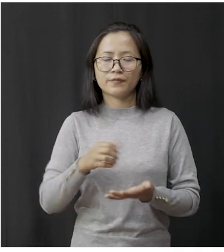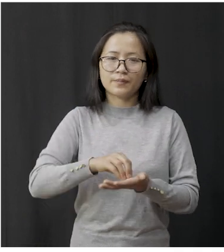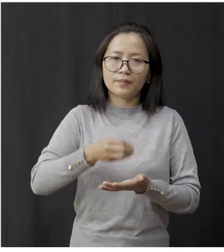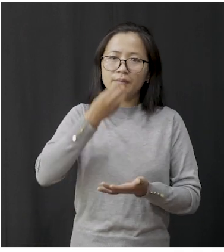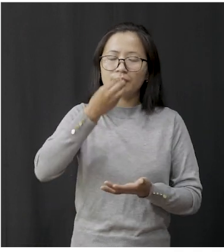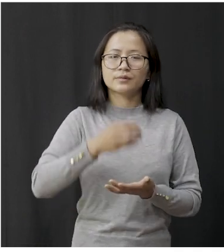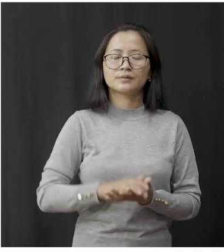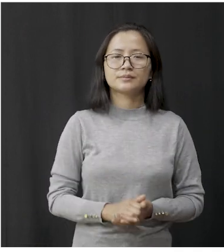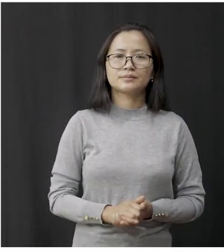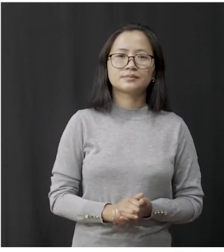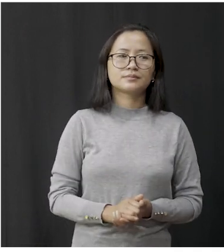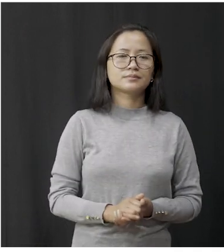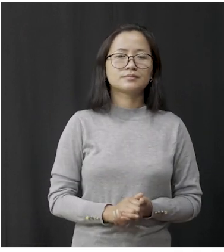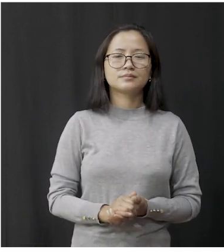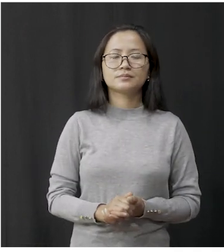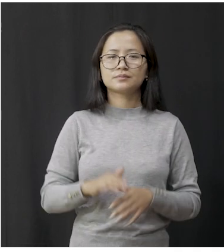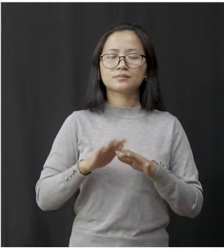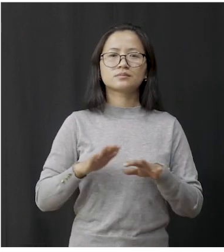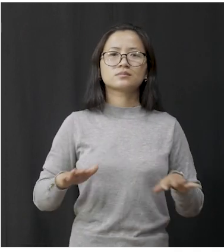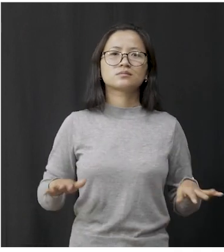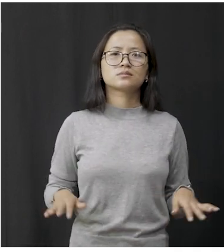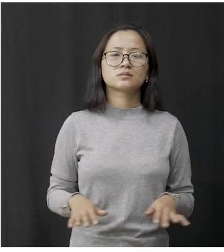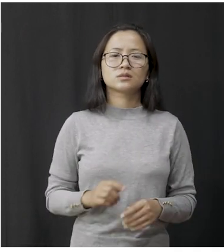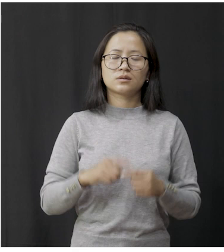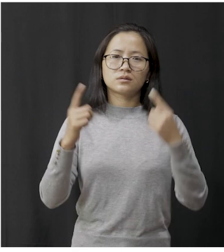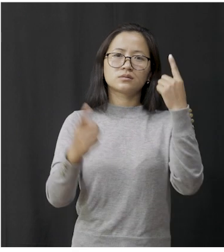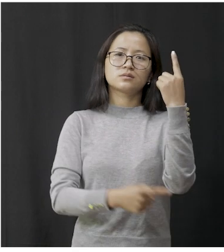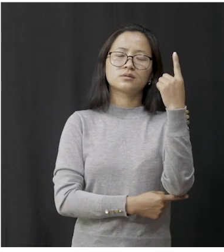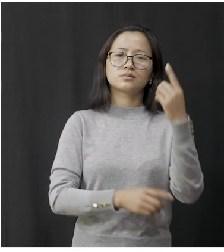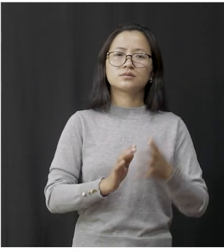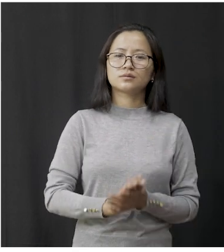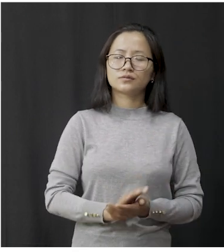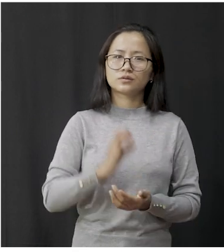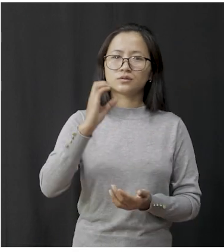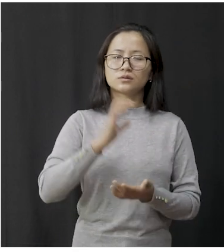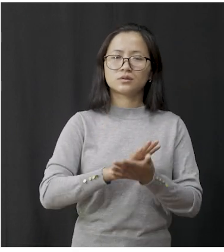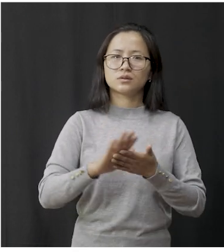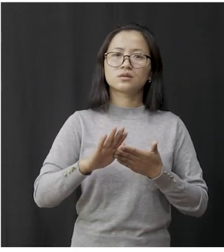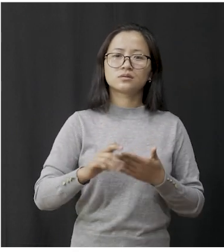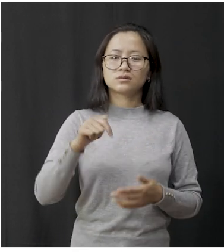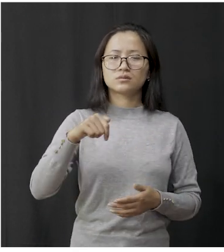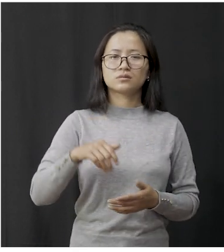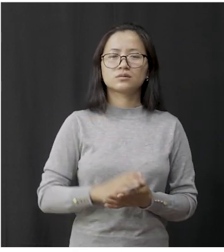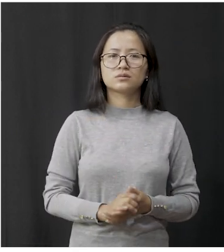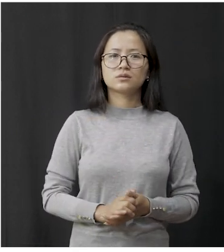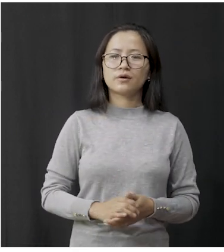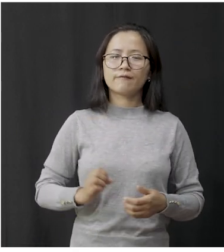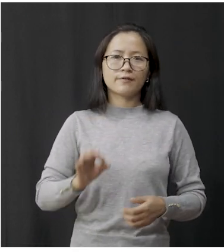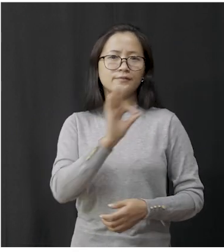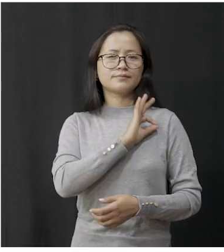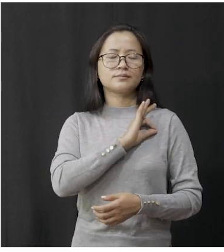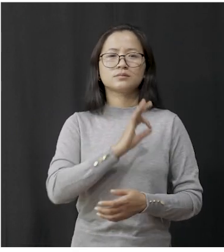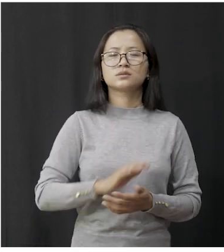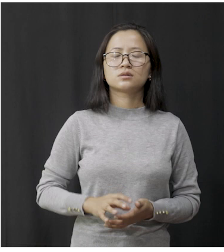meal. Okay? So students, that comes to the end of this chapter. This chapter was very